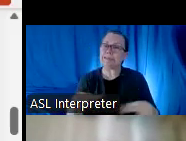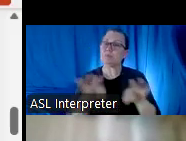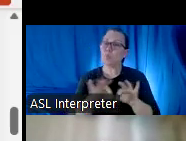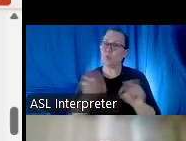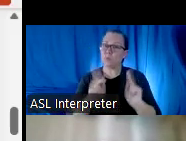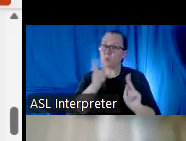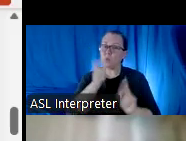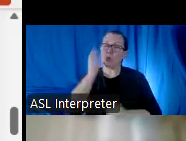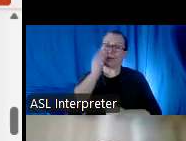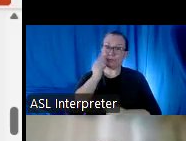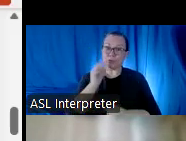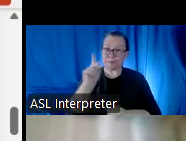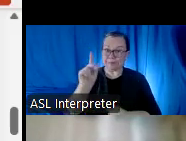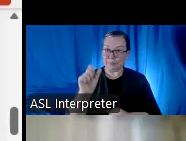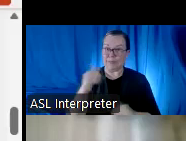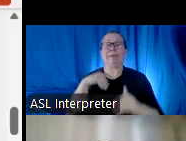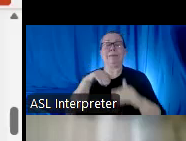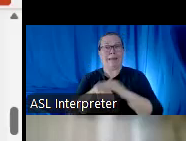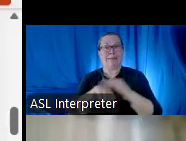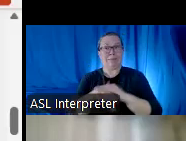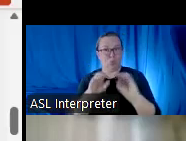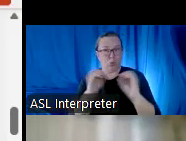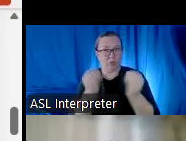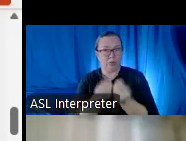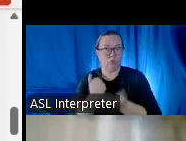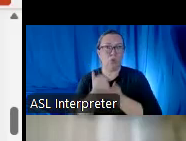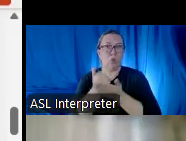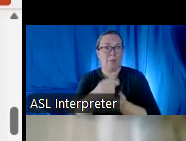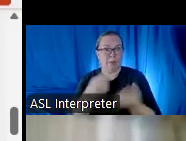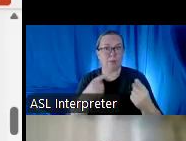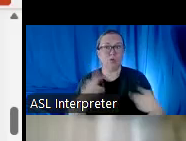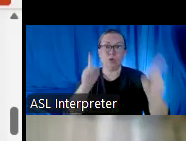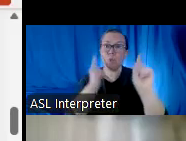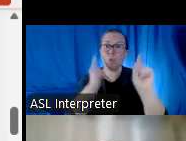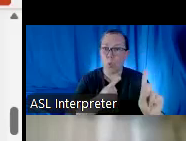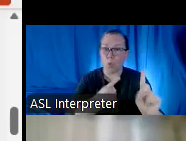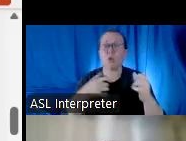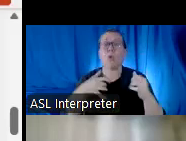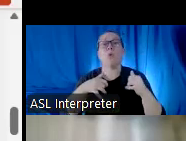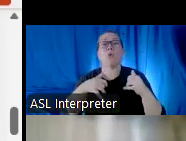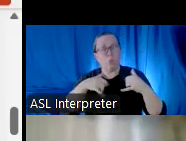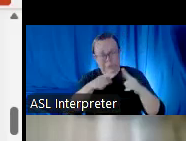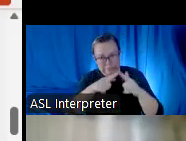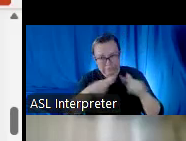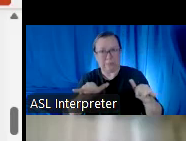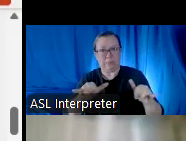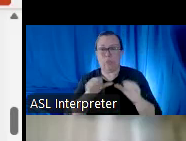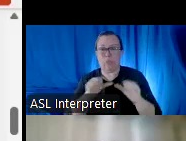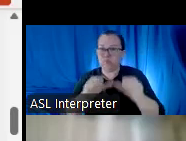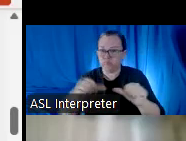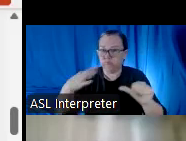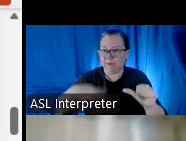experience disabilities have access to organizations that help them achieve their goals while maintaining their benefits and their